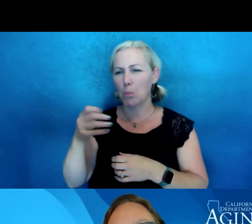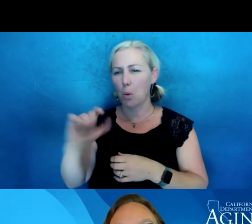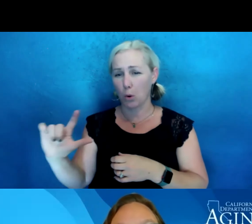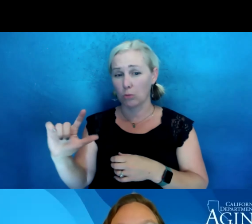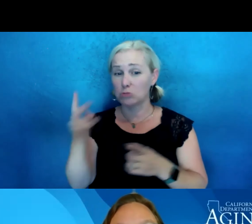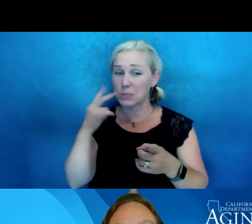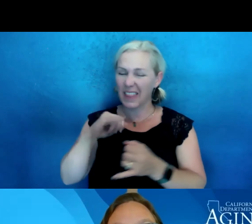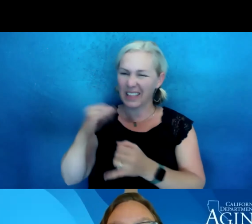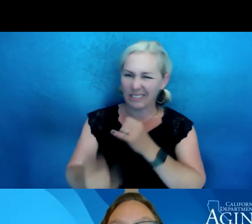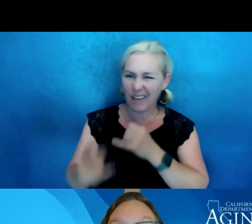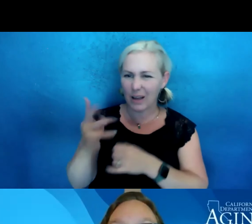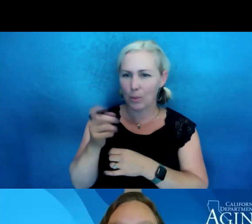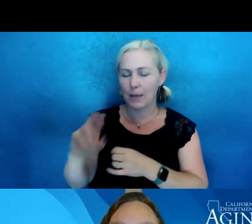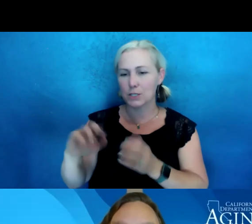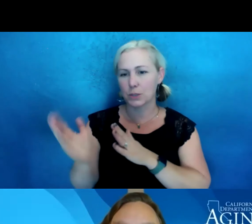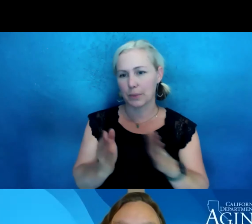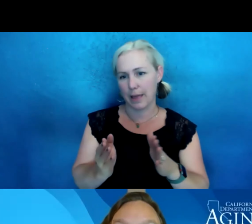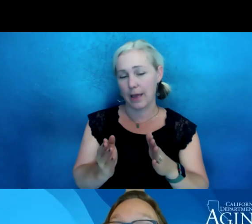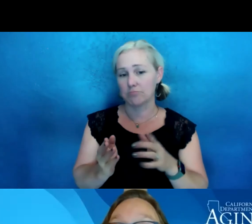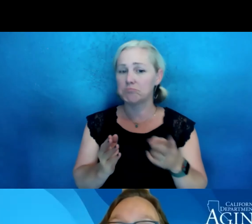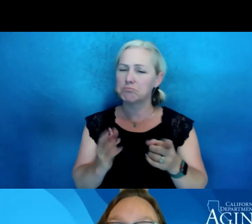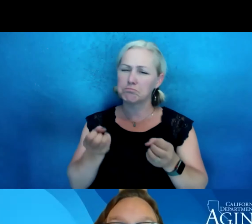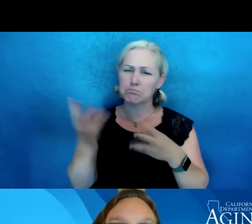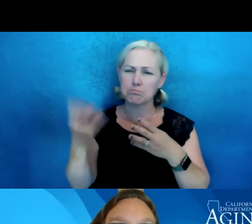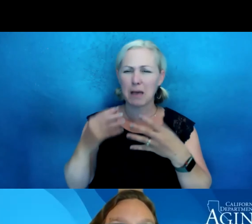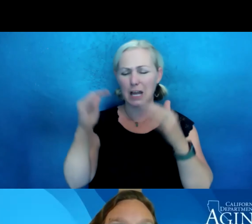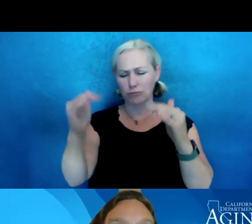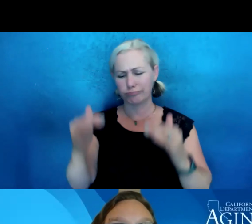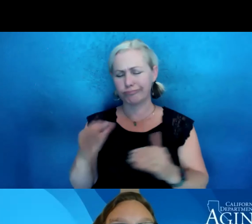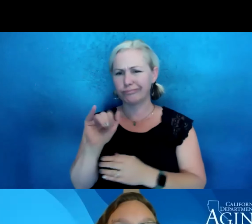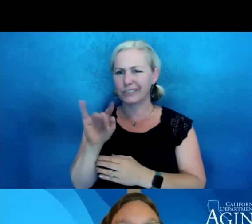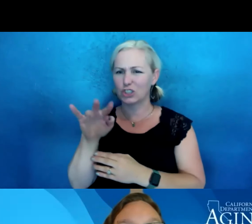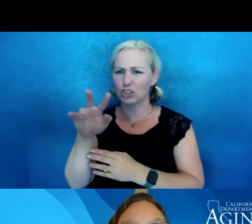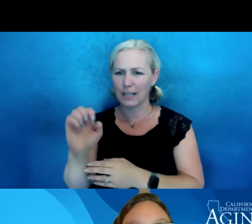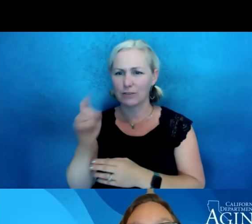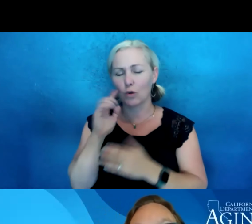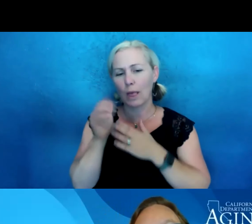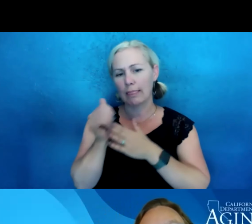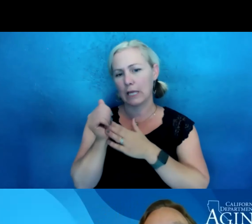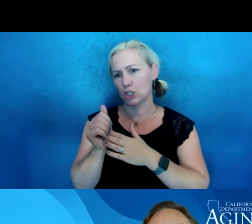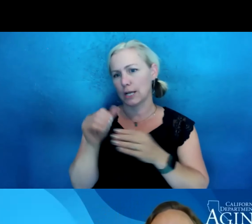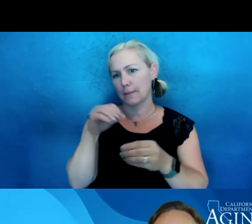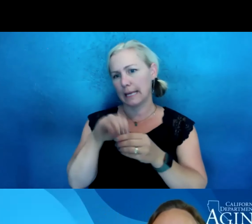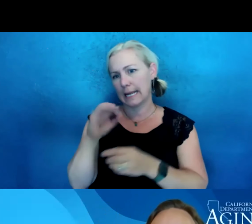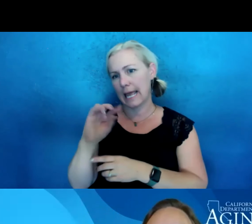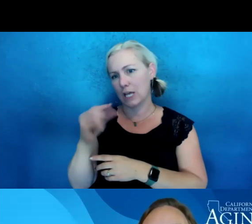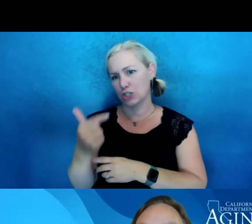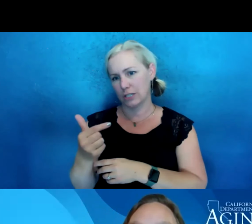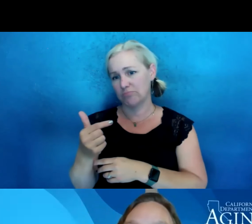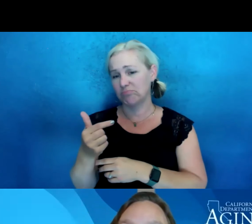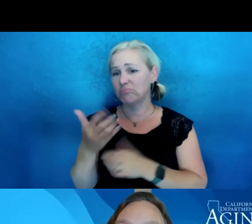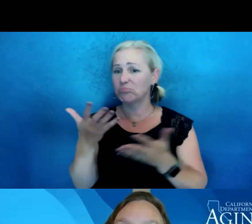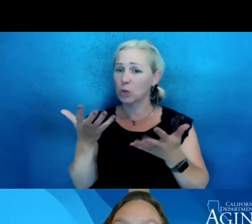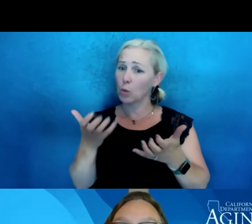plan released by the administration with multiple initiatives in the leadership and aging section, calling on us to look a fresh look at